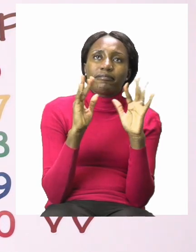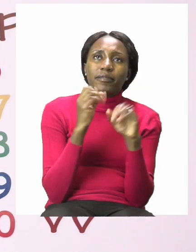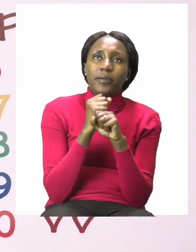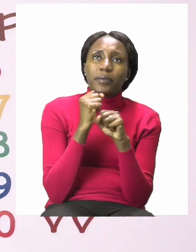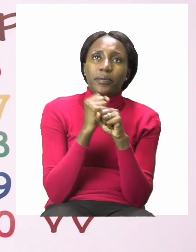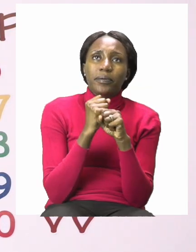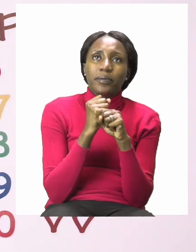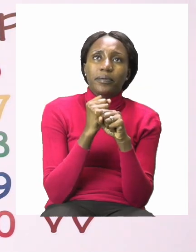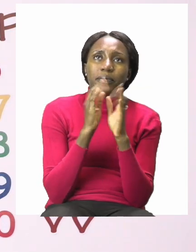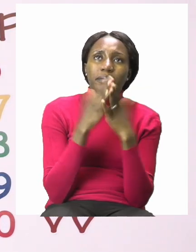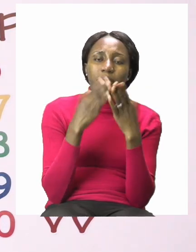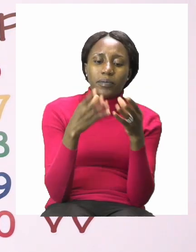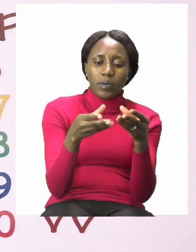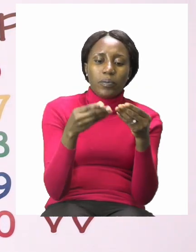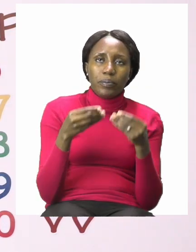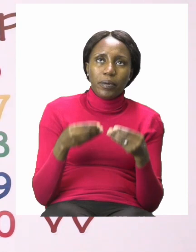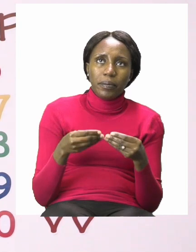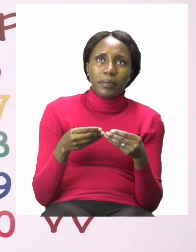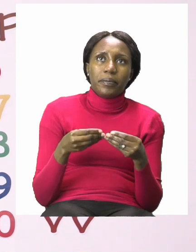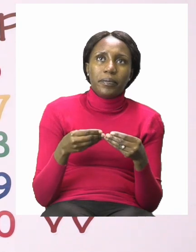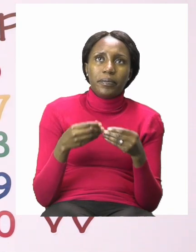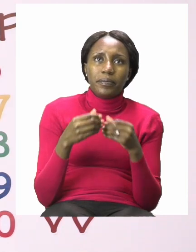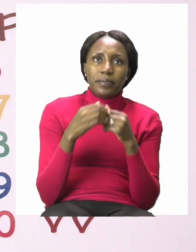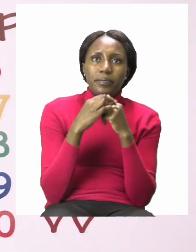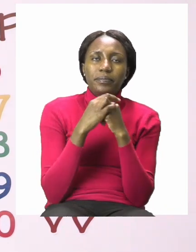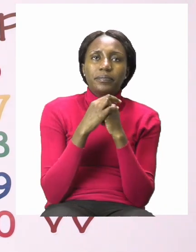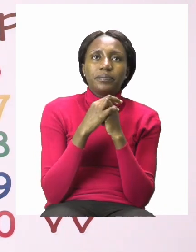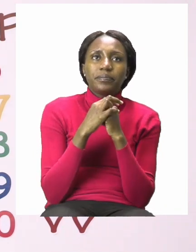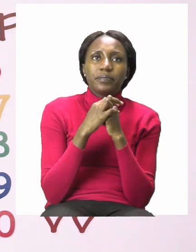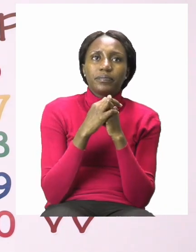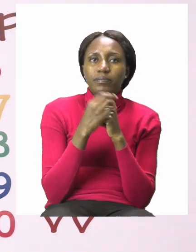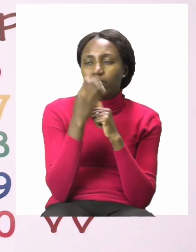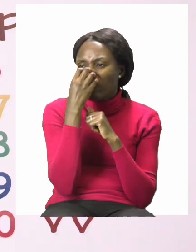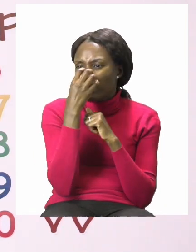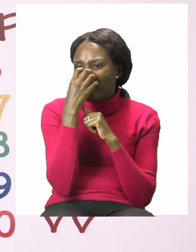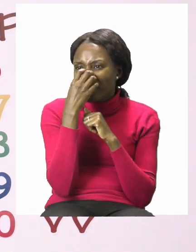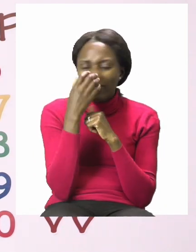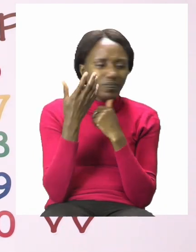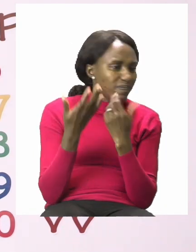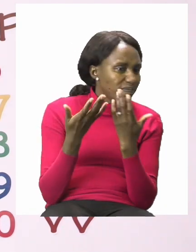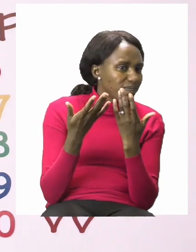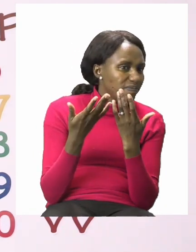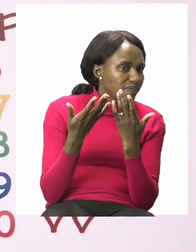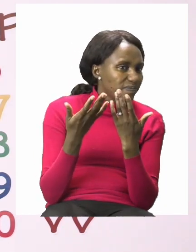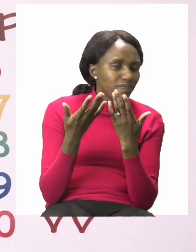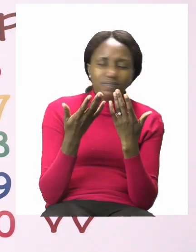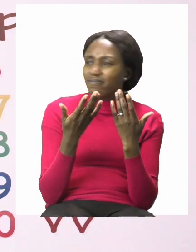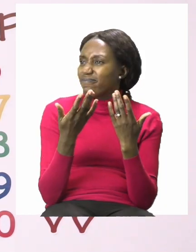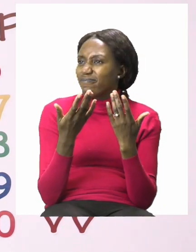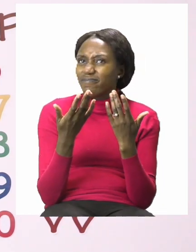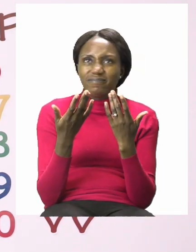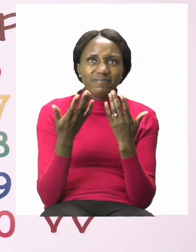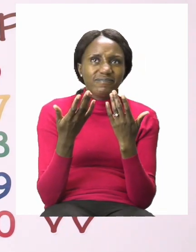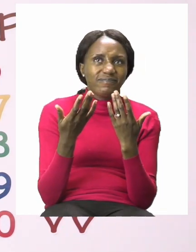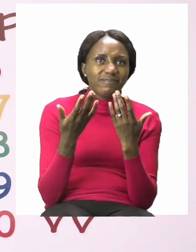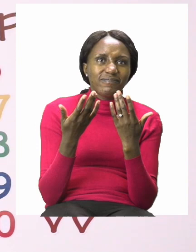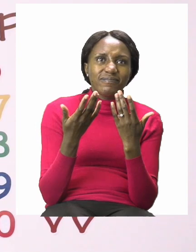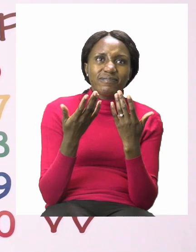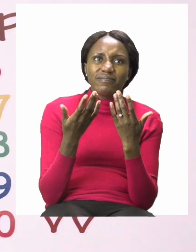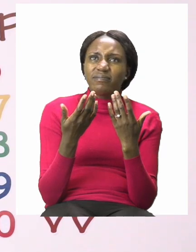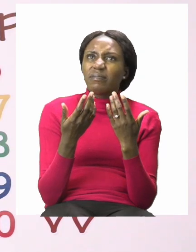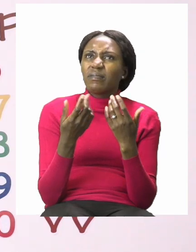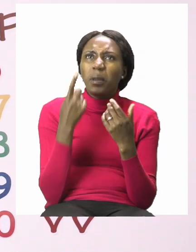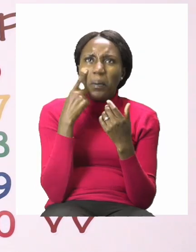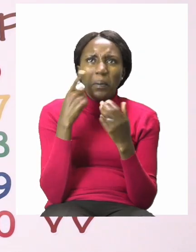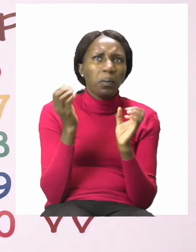before you touch anything else. Sashi said he was going to come and help me say goodbye to you, but I haven't seen him